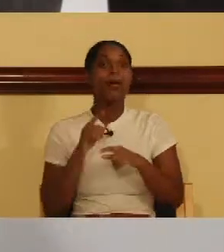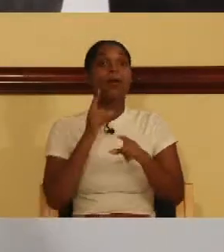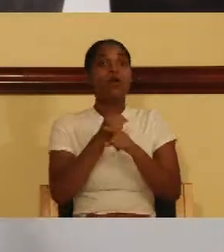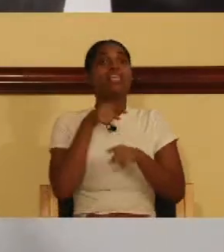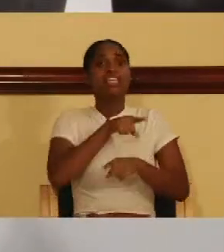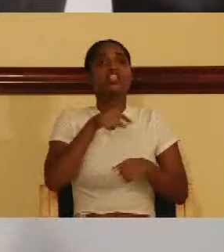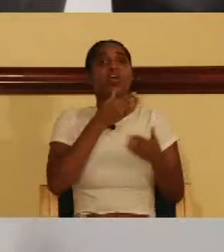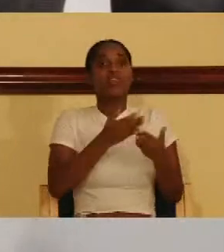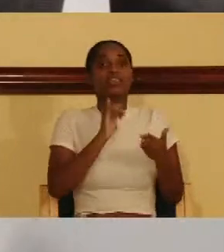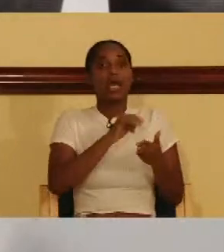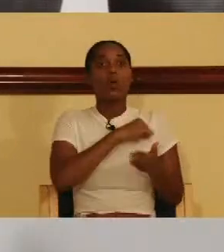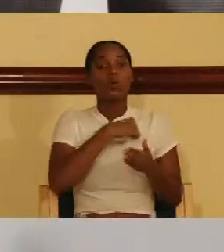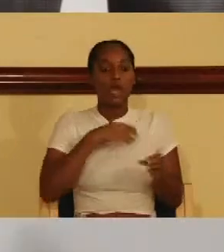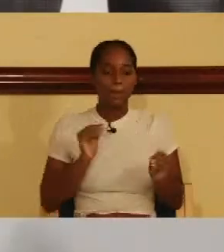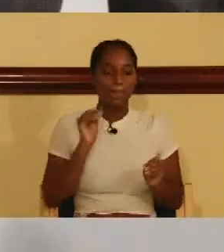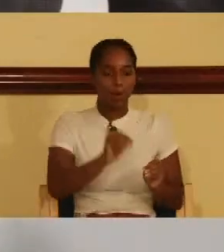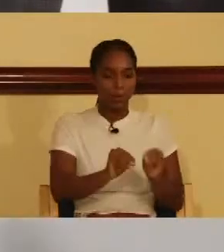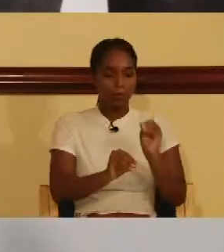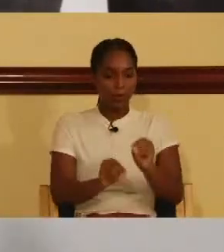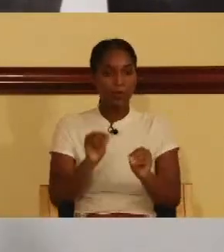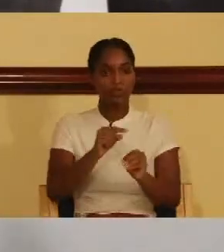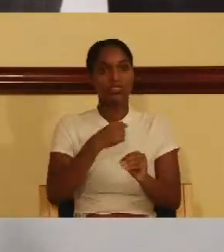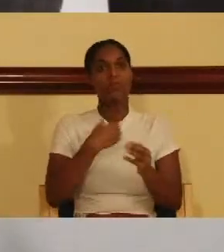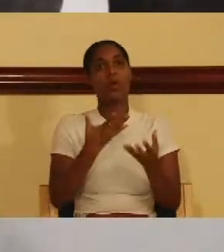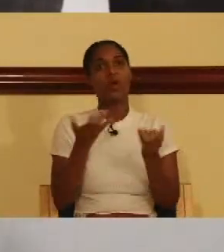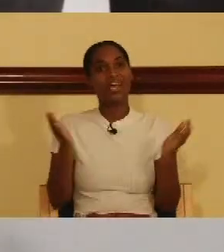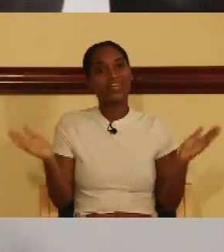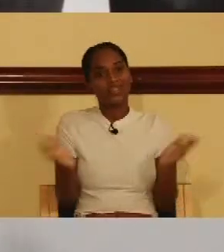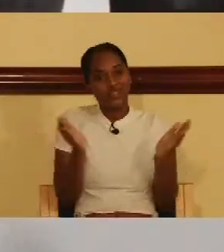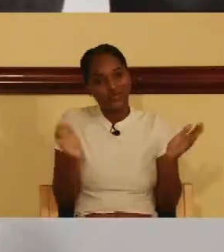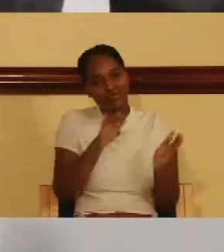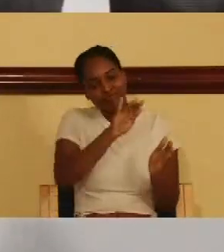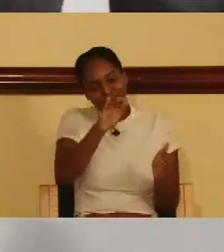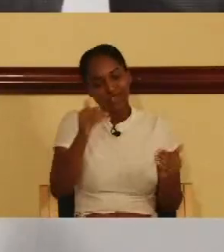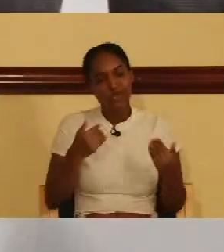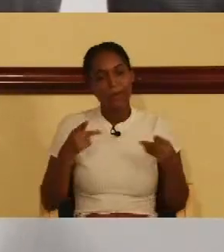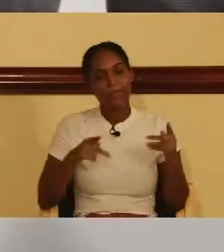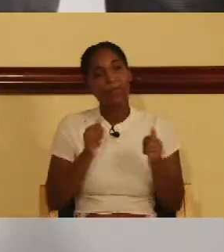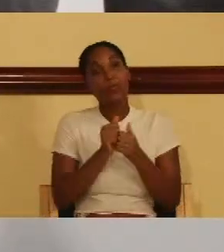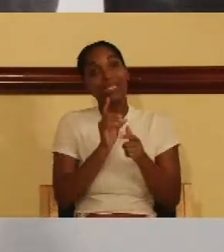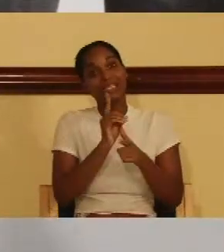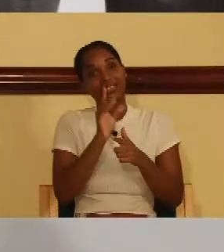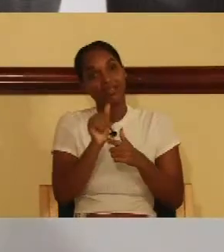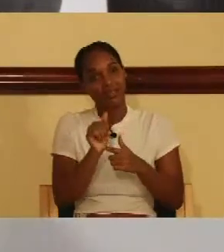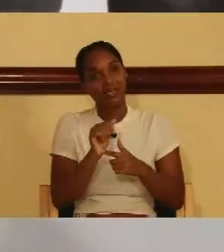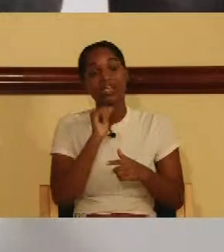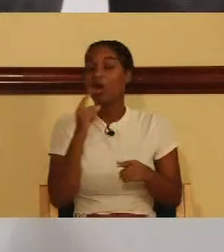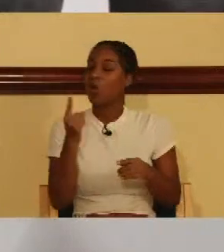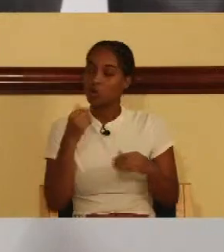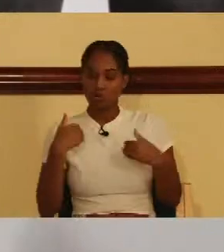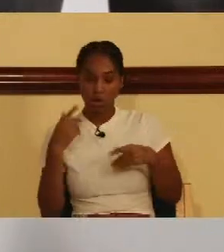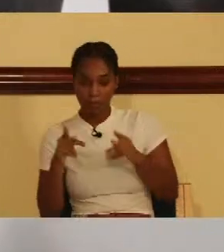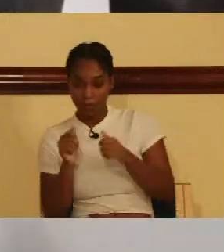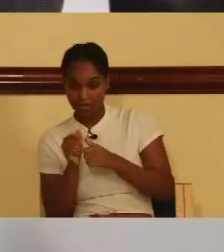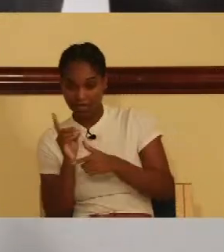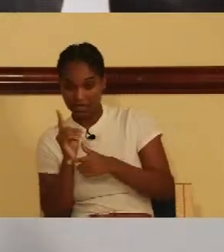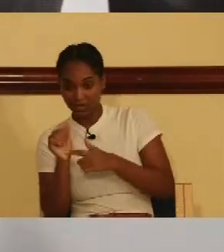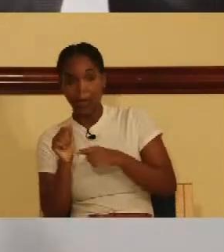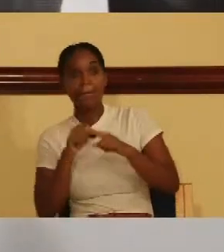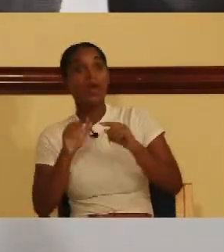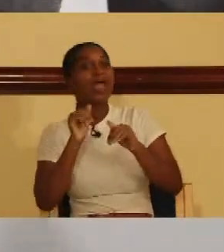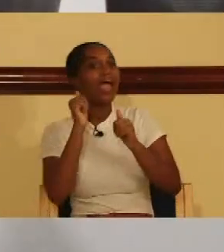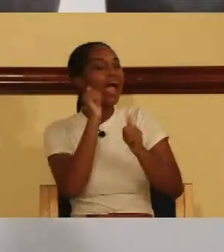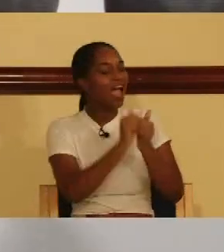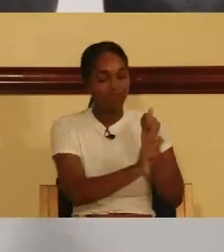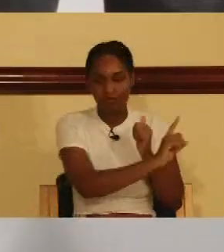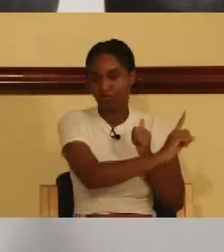these are things that we're putting in place. So I want to encourage our young people with disabilities, and not only our young people with disabilities, but